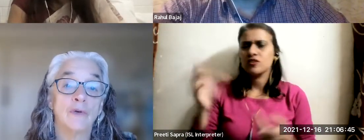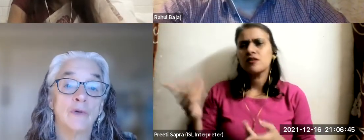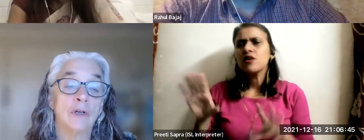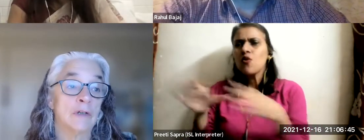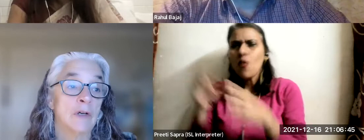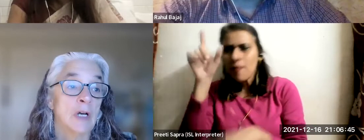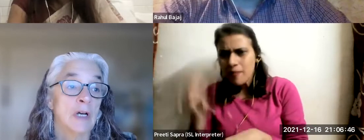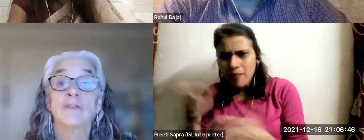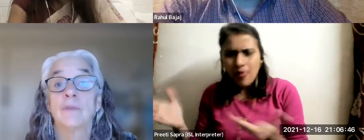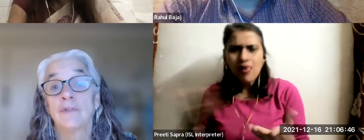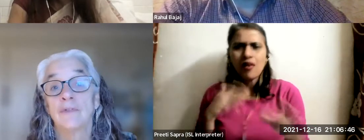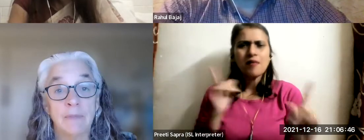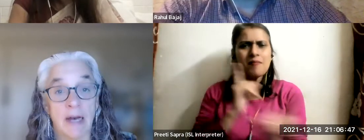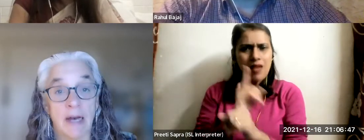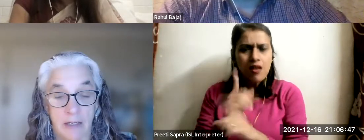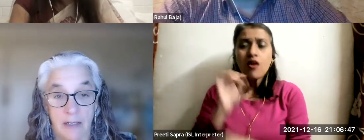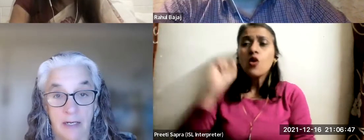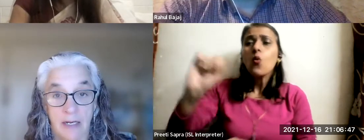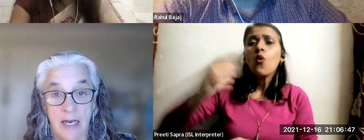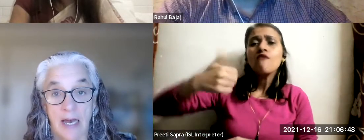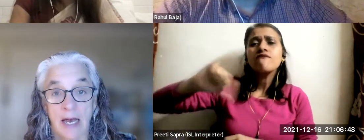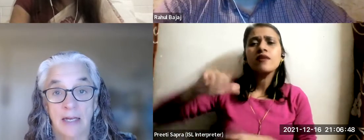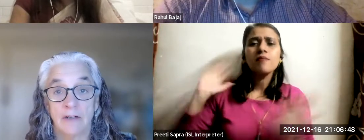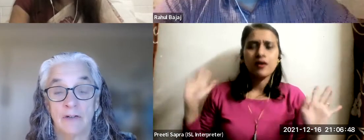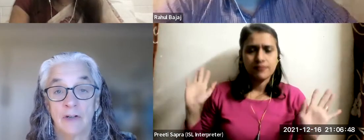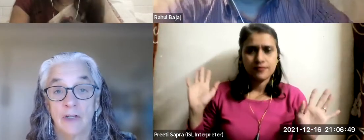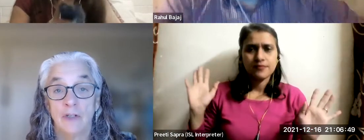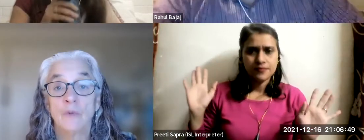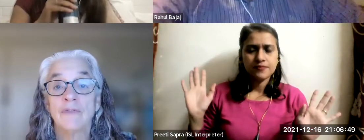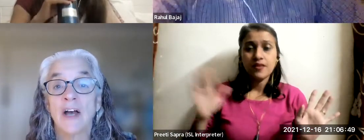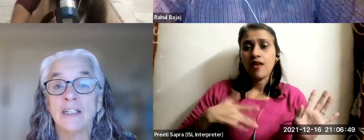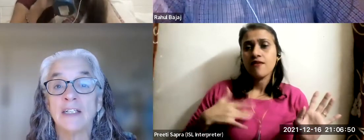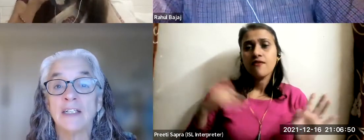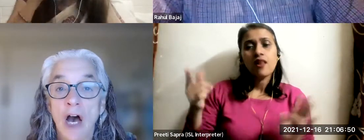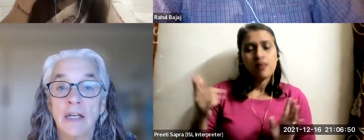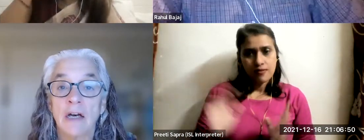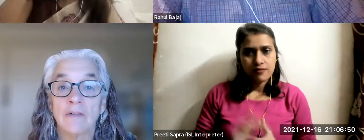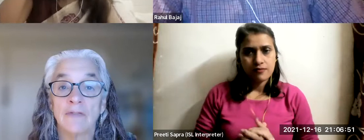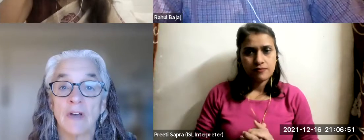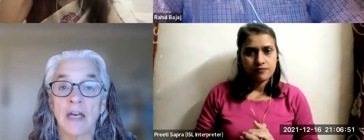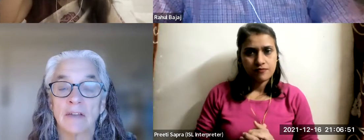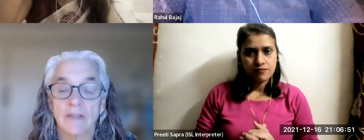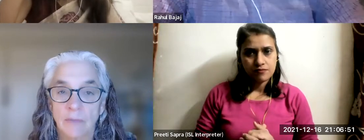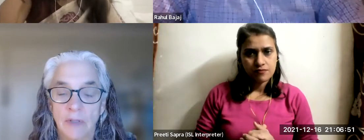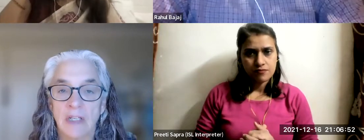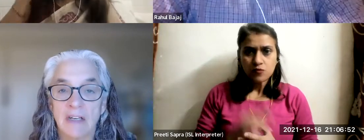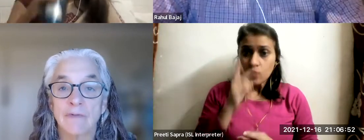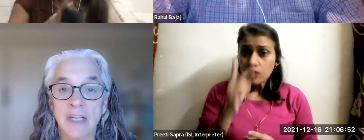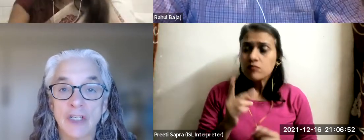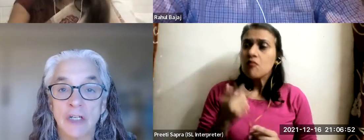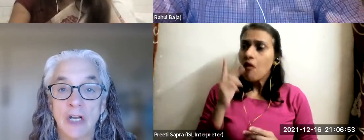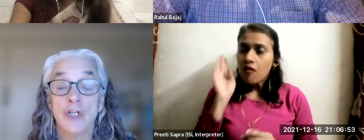through your customer feedback and you will find a lot of